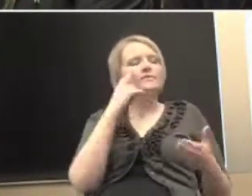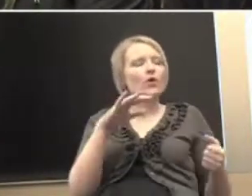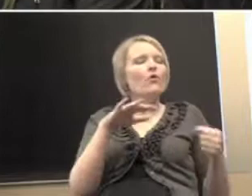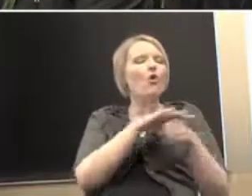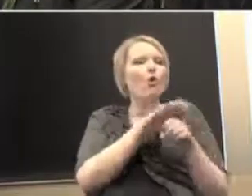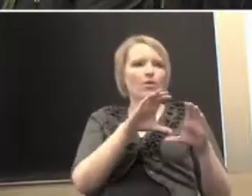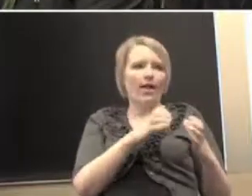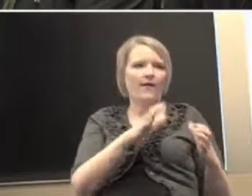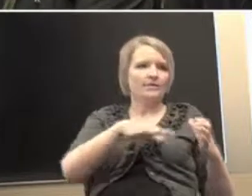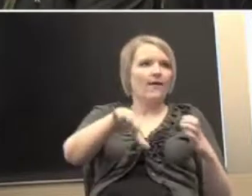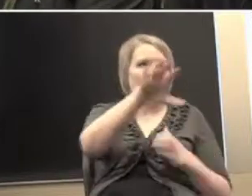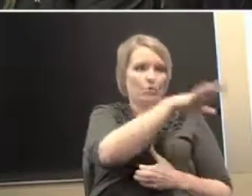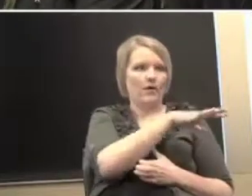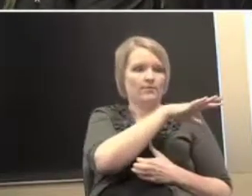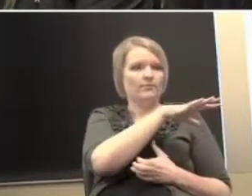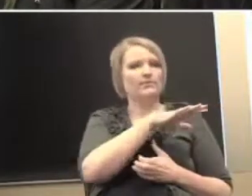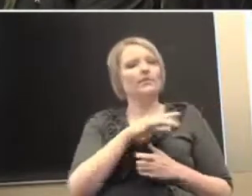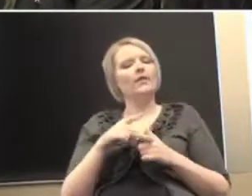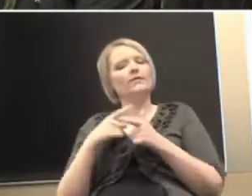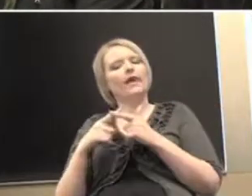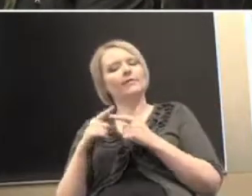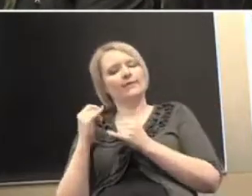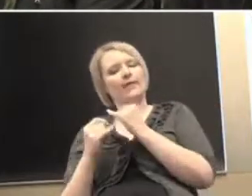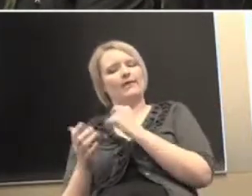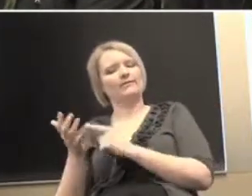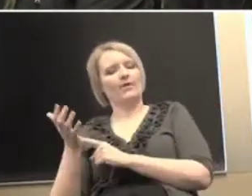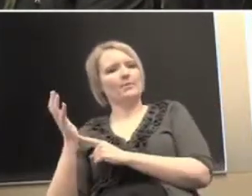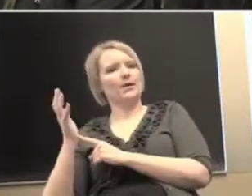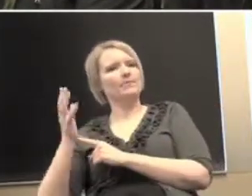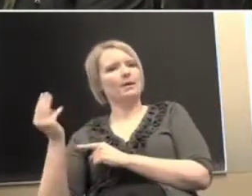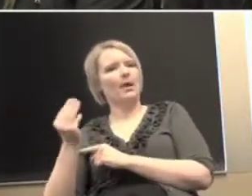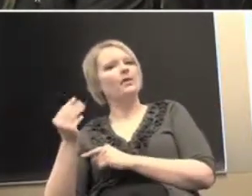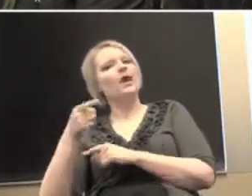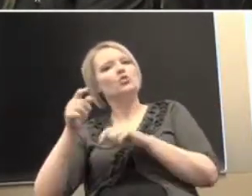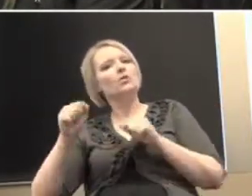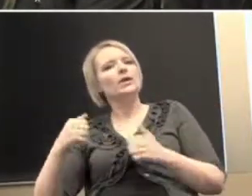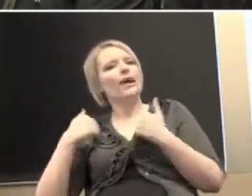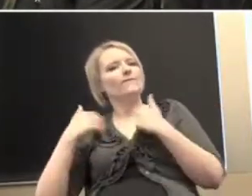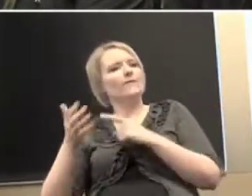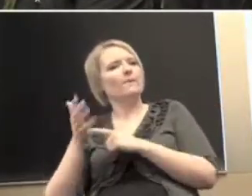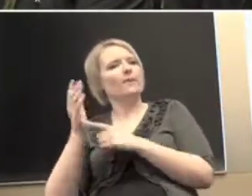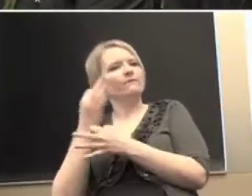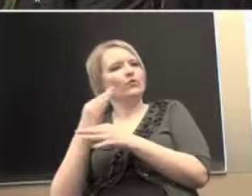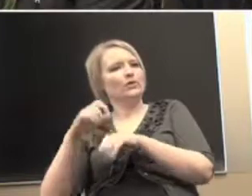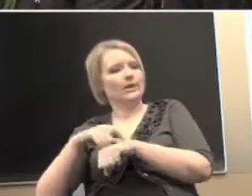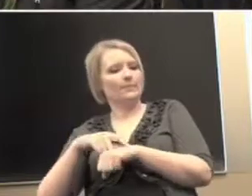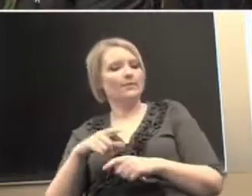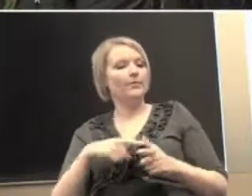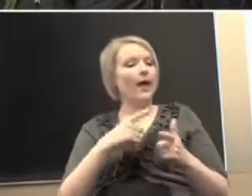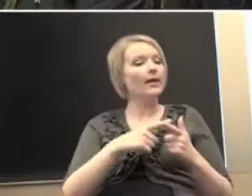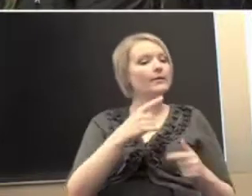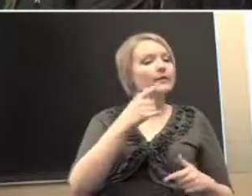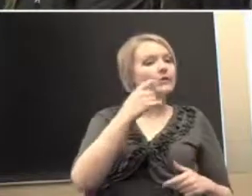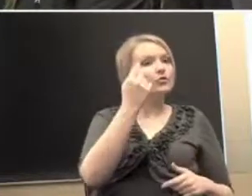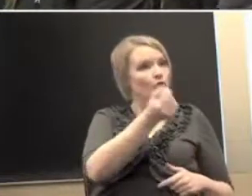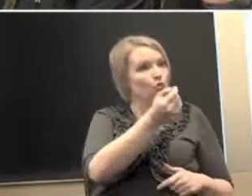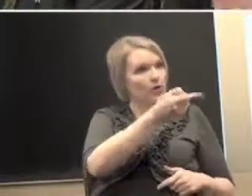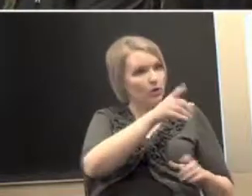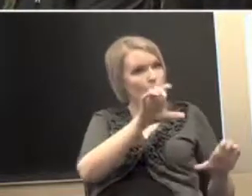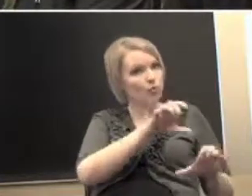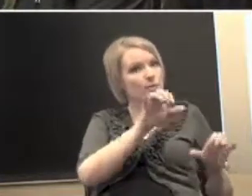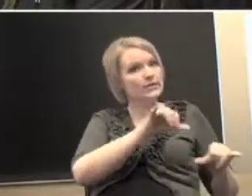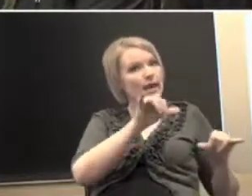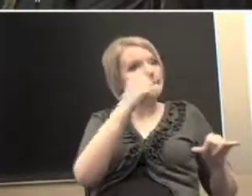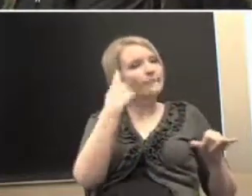class, the last 5 minutes on Monday, math class would get 5 minutes of free time. And then on Tuesday, if you've done that, the same thing